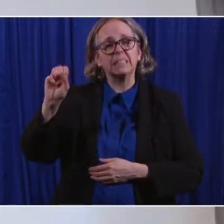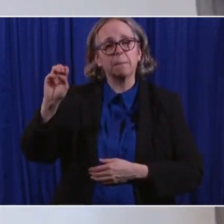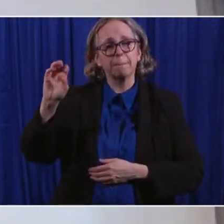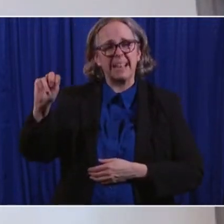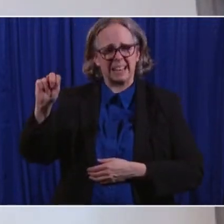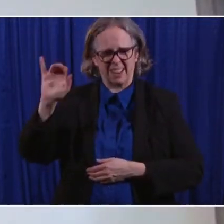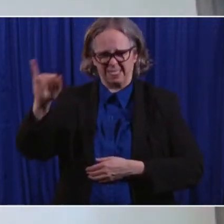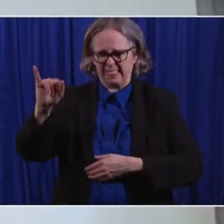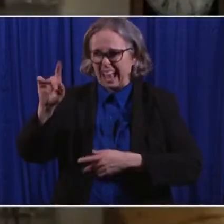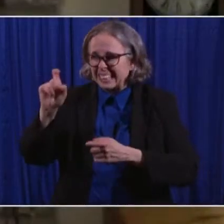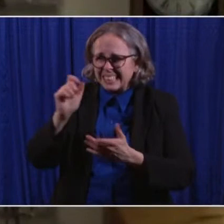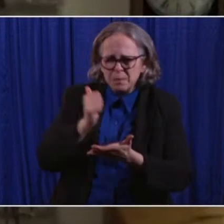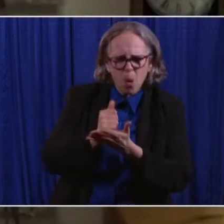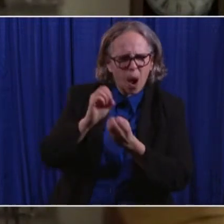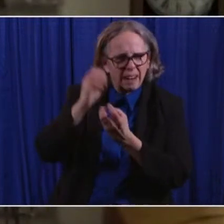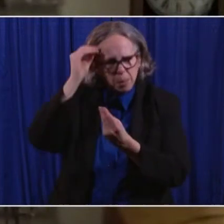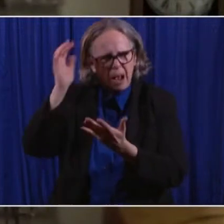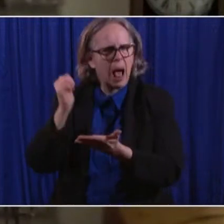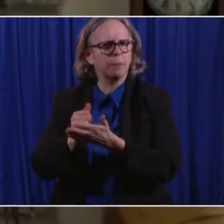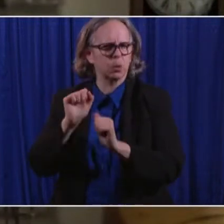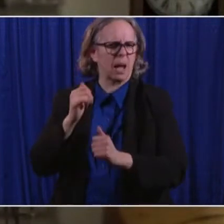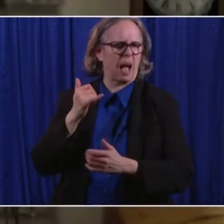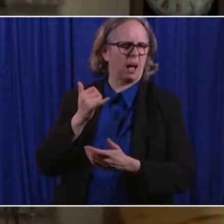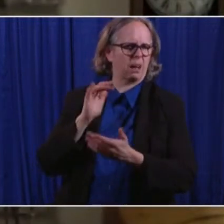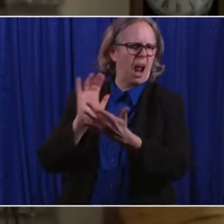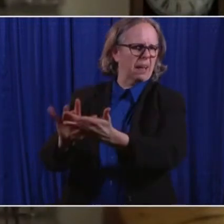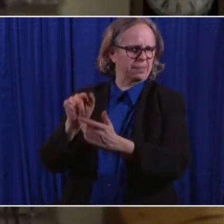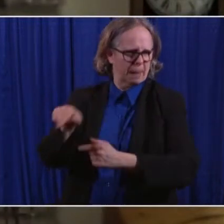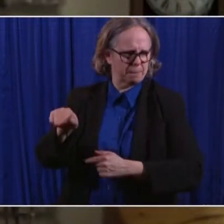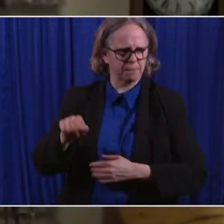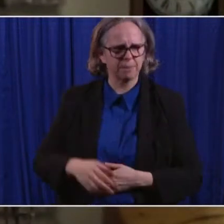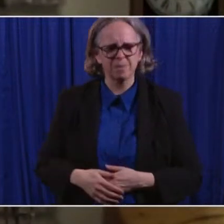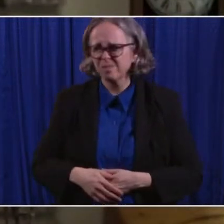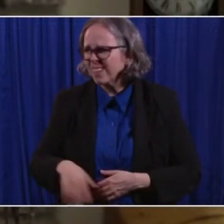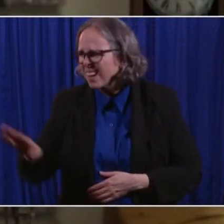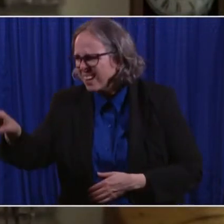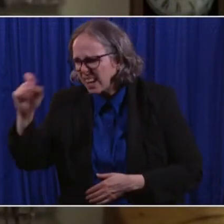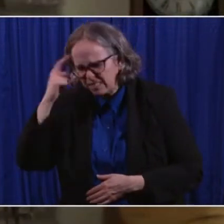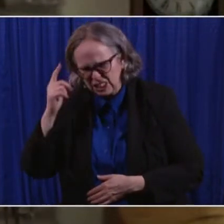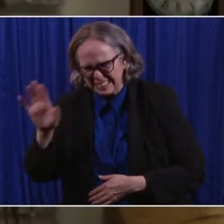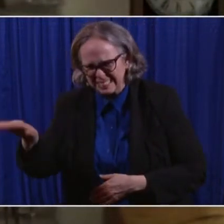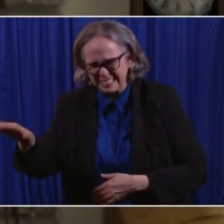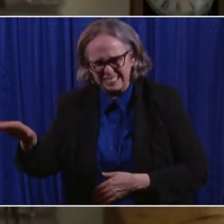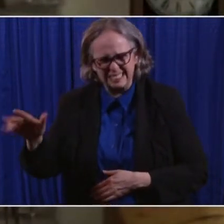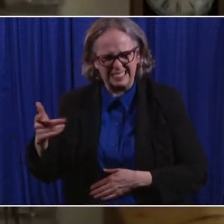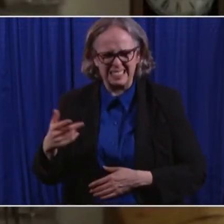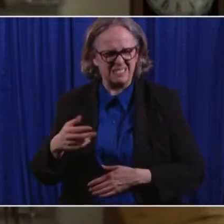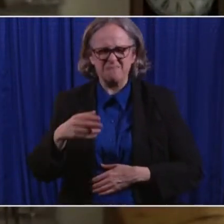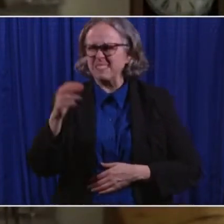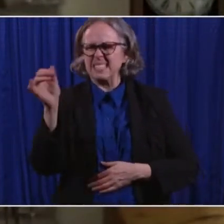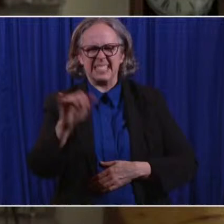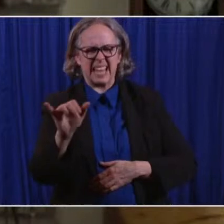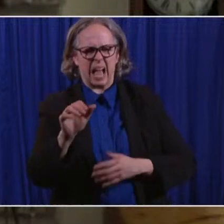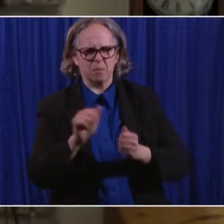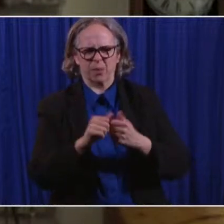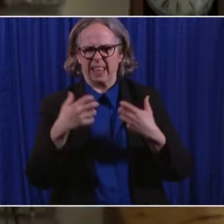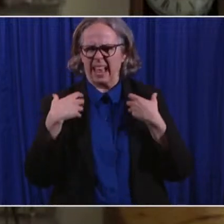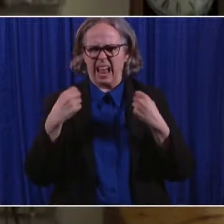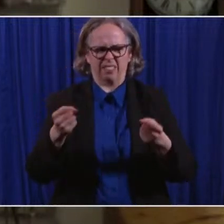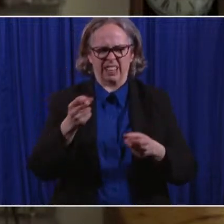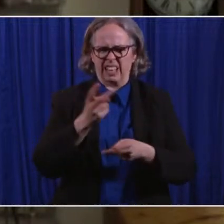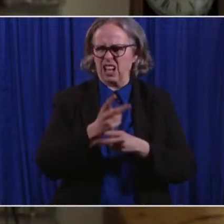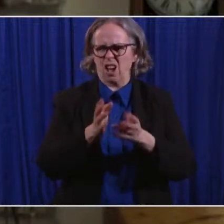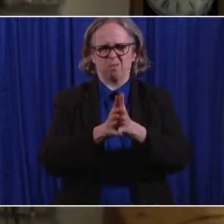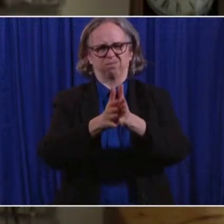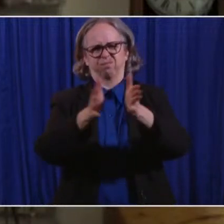And I would just say, like a lot of things in healthcare, it's always good to, if you have a loved one in a nursing home,